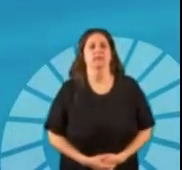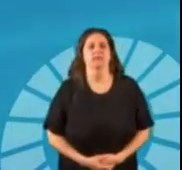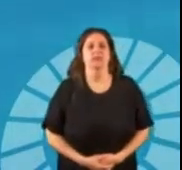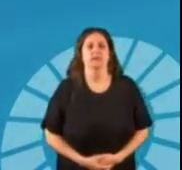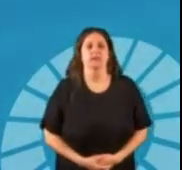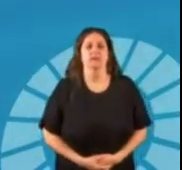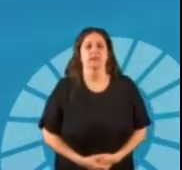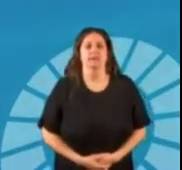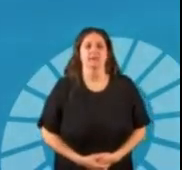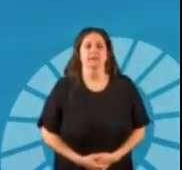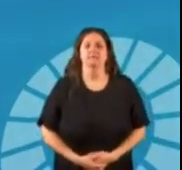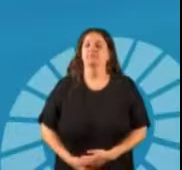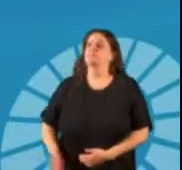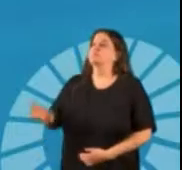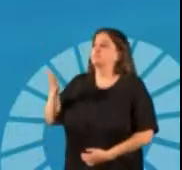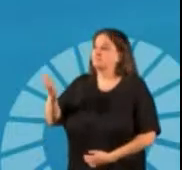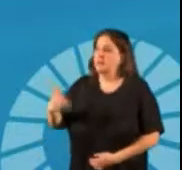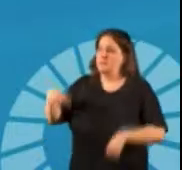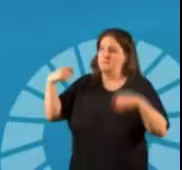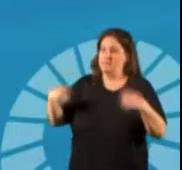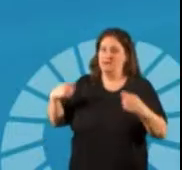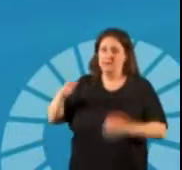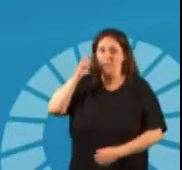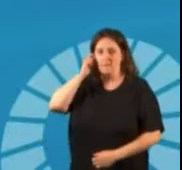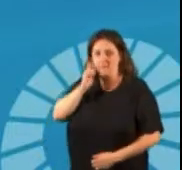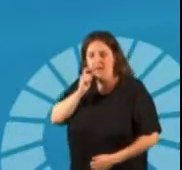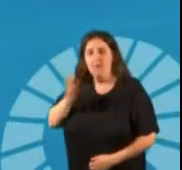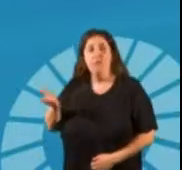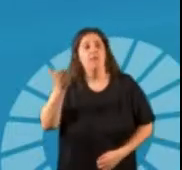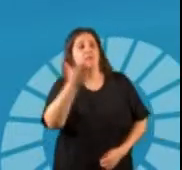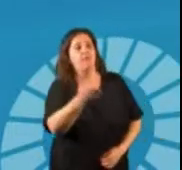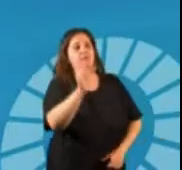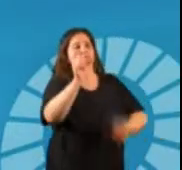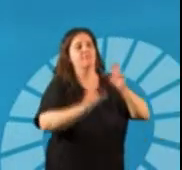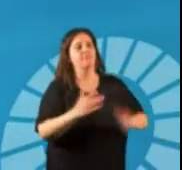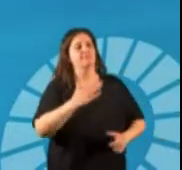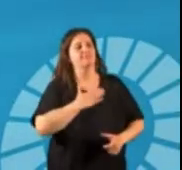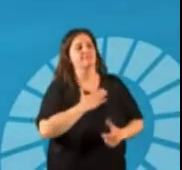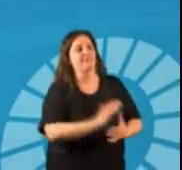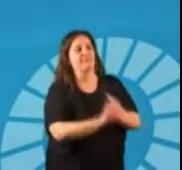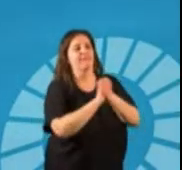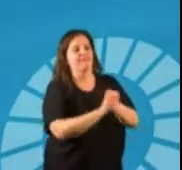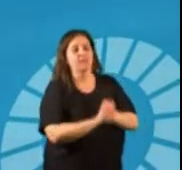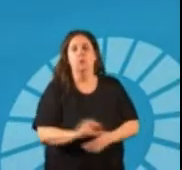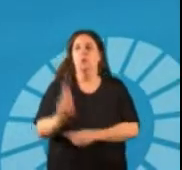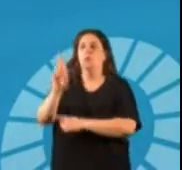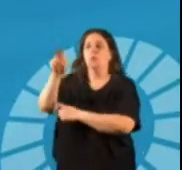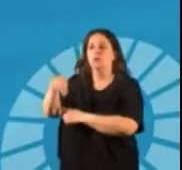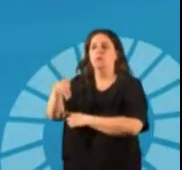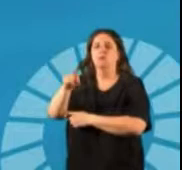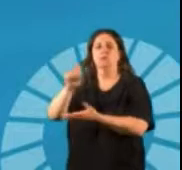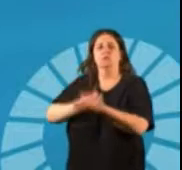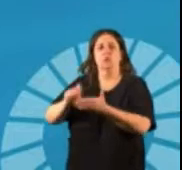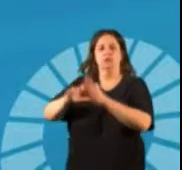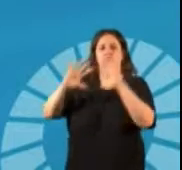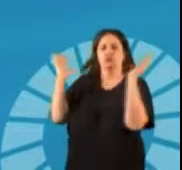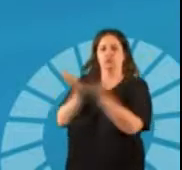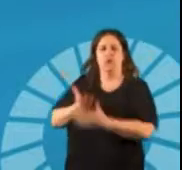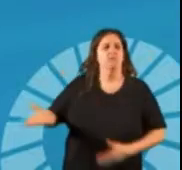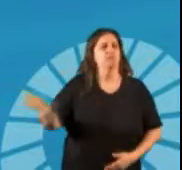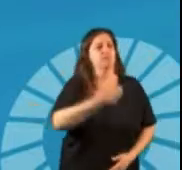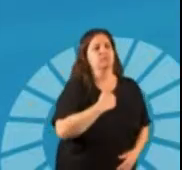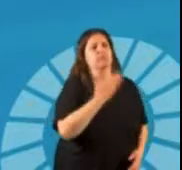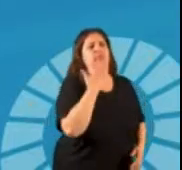this amazing community, whether you're here or listening to us virtually. First, on behalf of the World Bank, let me thank